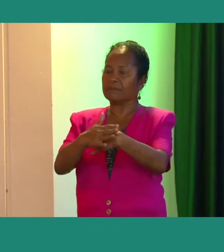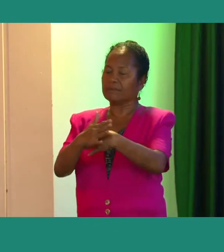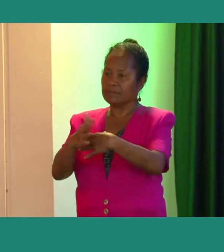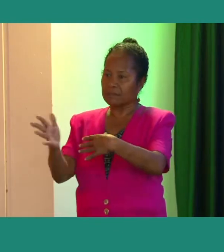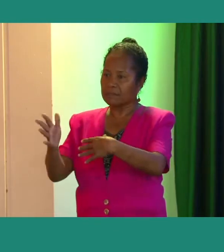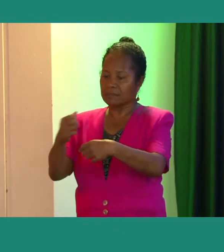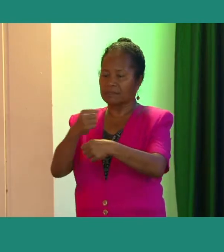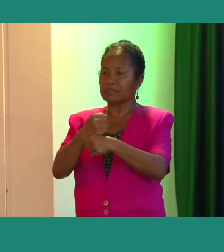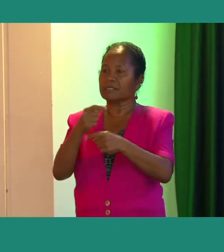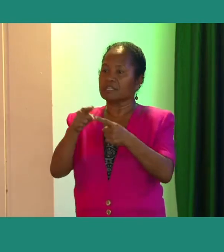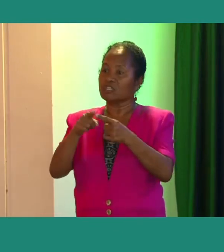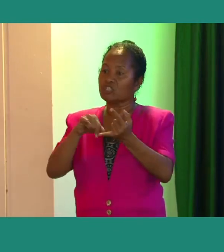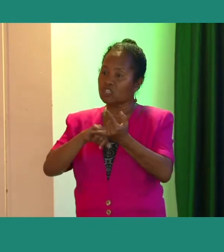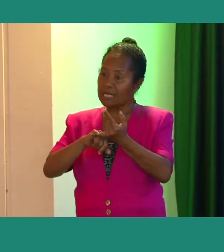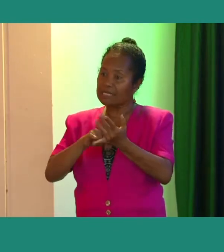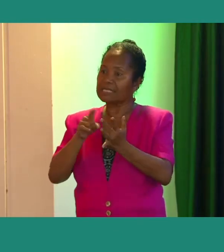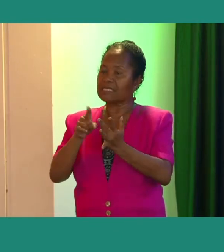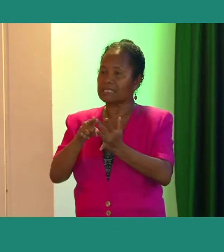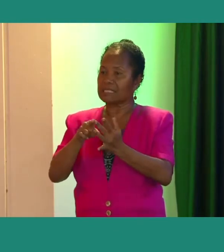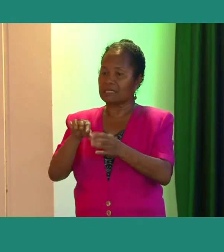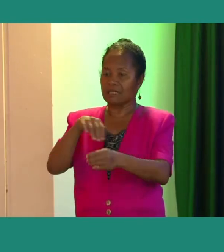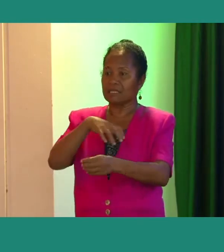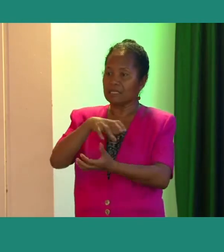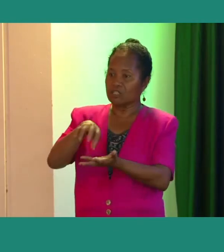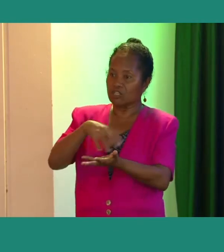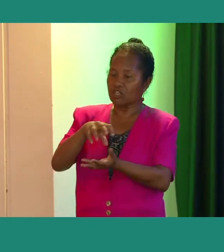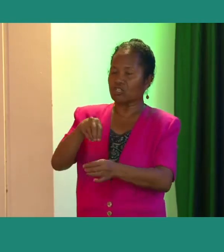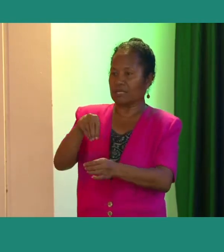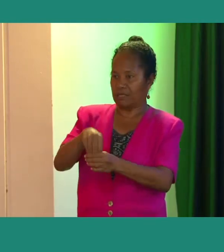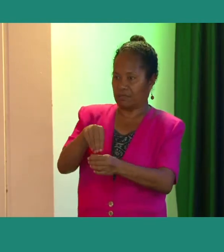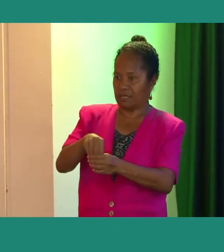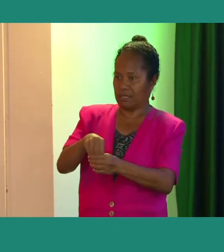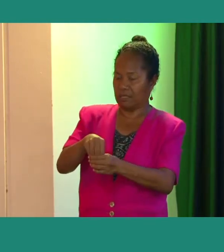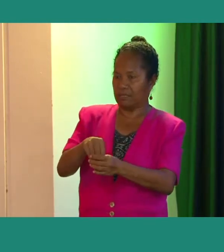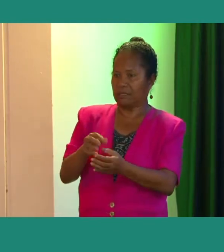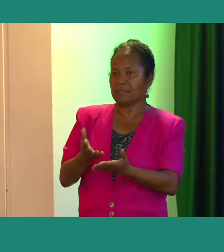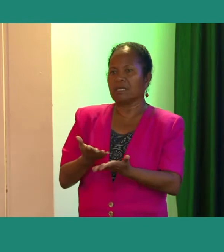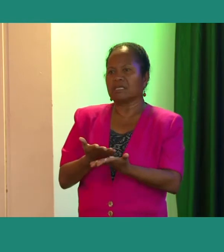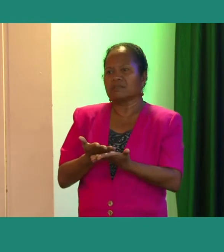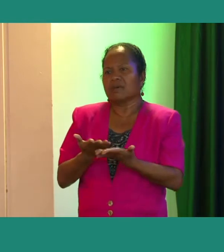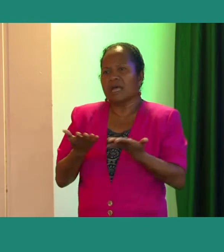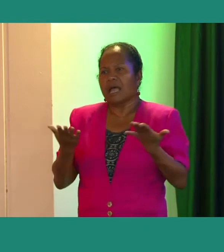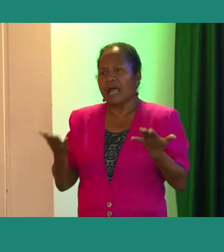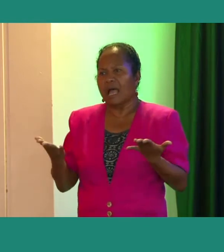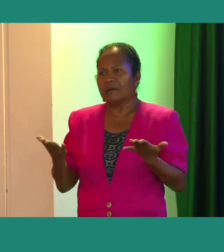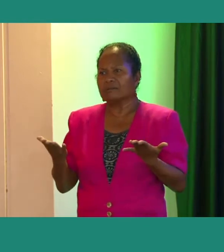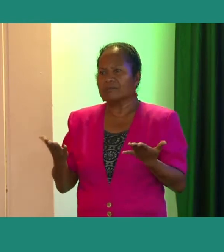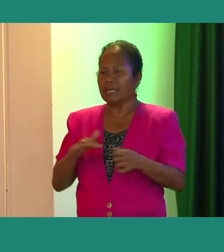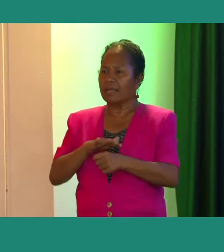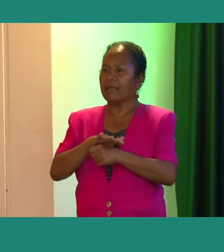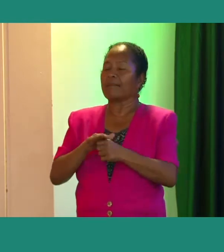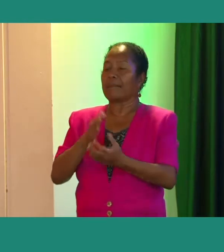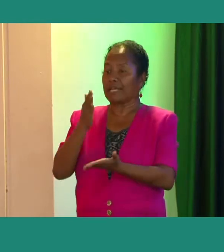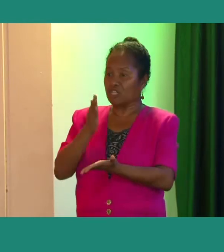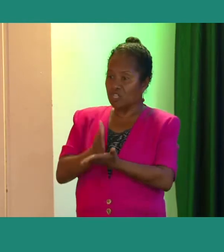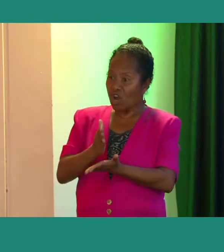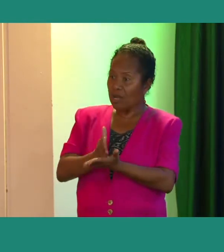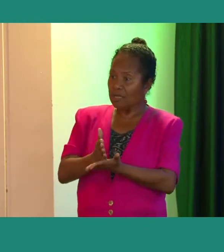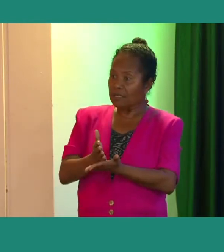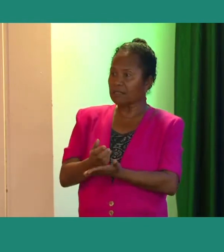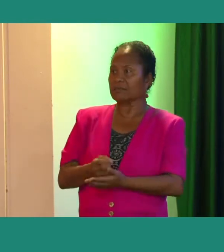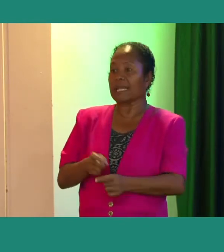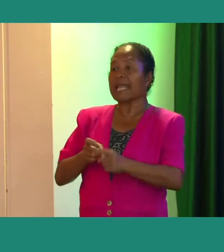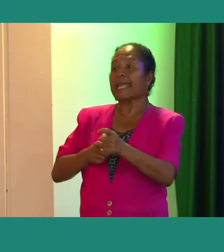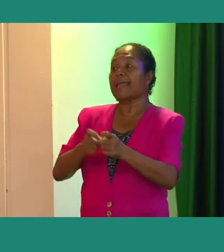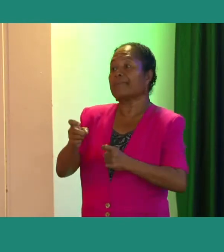Gender Equity, Social Inclusion, but it needs to be integrated. So how do you make sure that that is actually being implemented